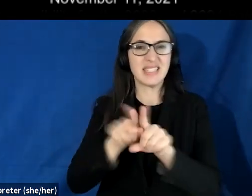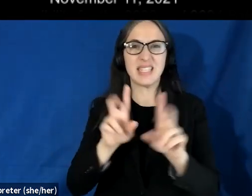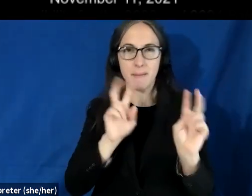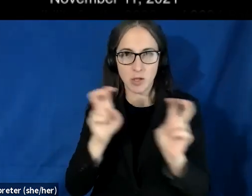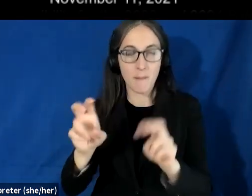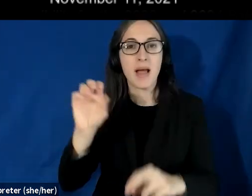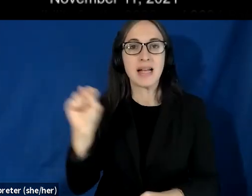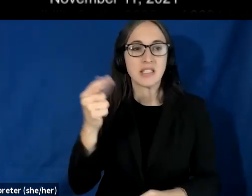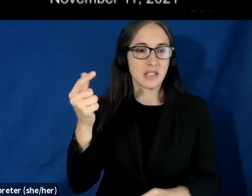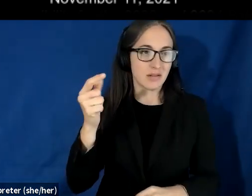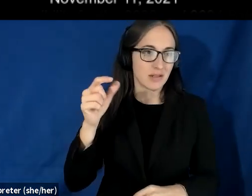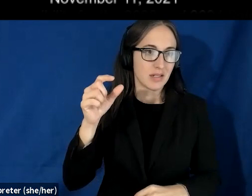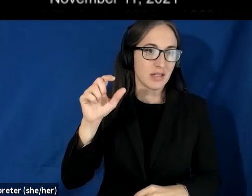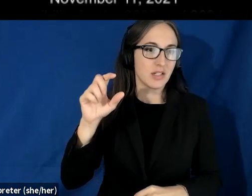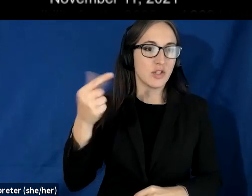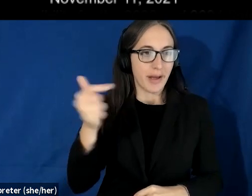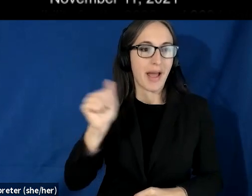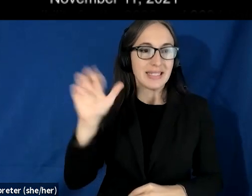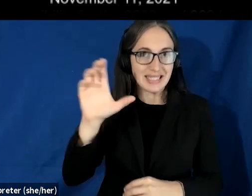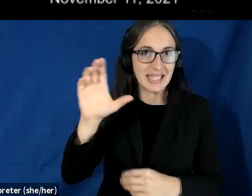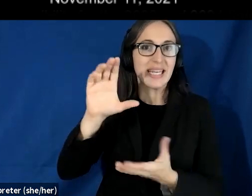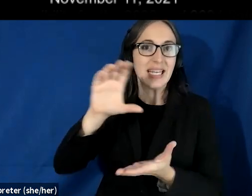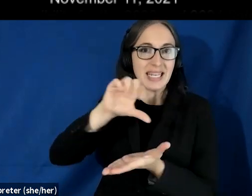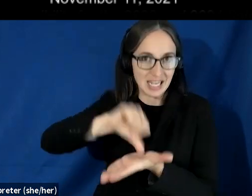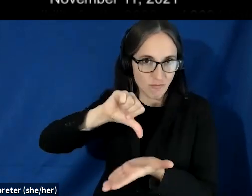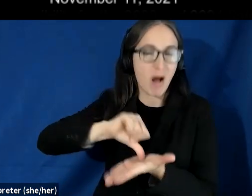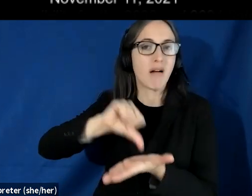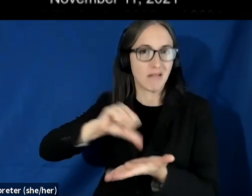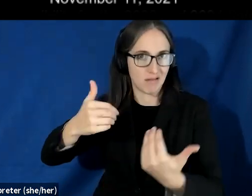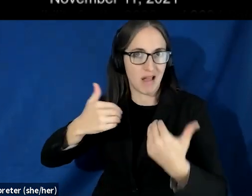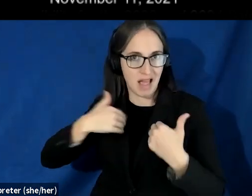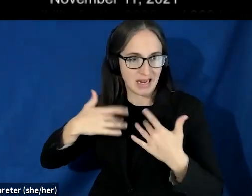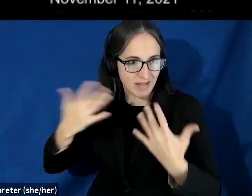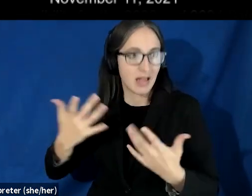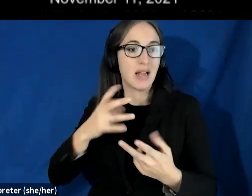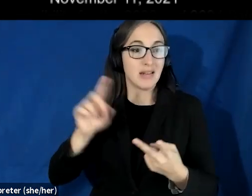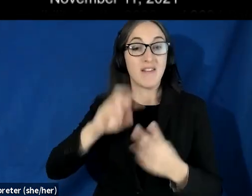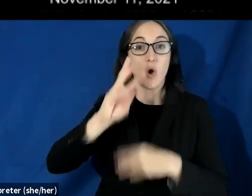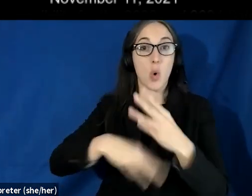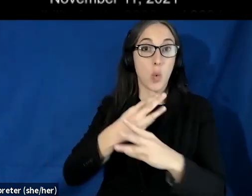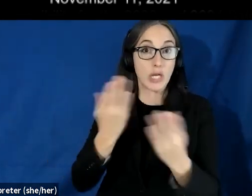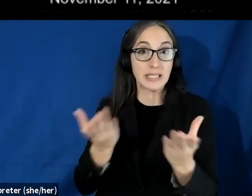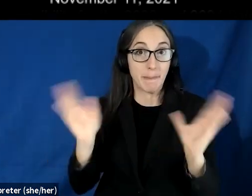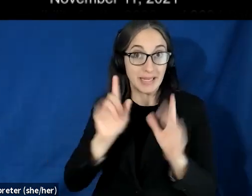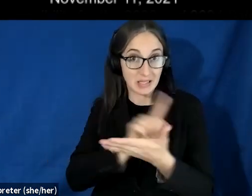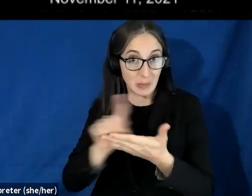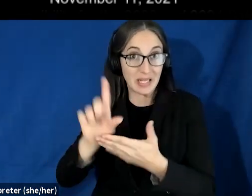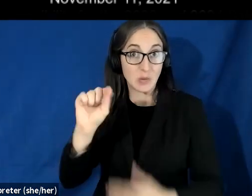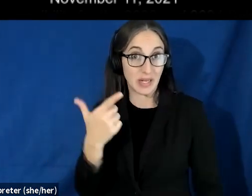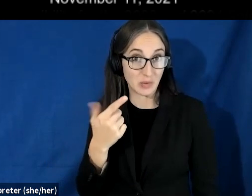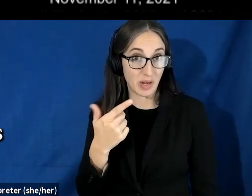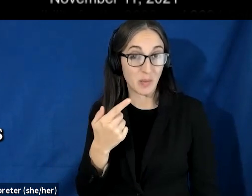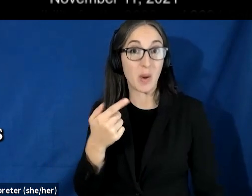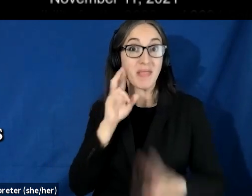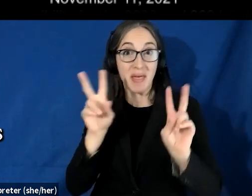2020. I got another 3-day event at SGAC Iran this year for World Space Week 2021 with the theme of women